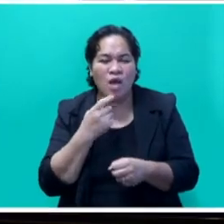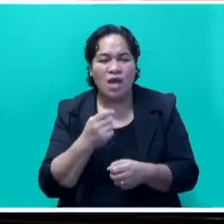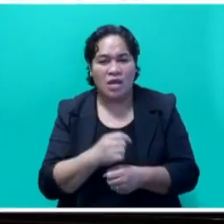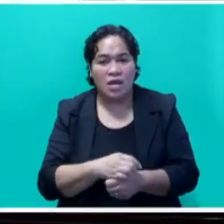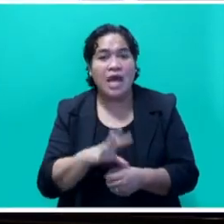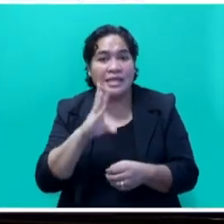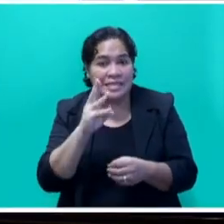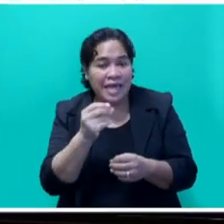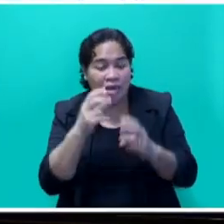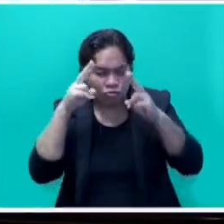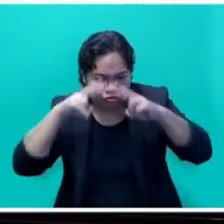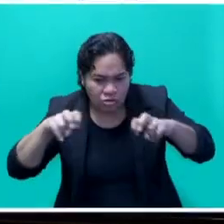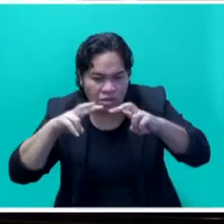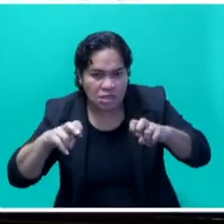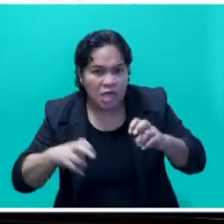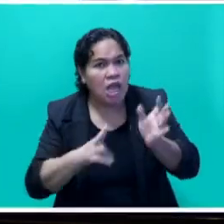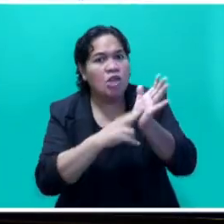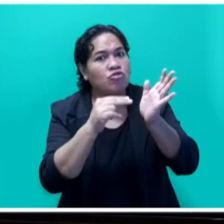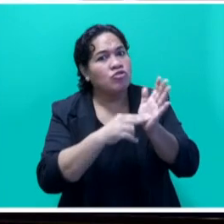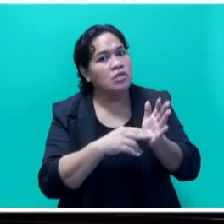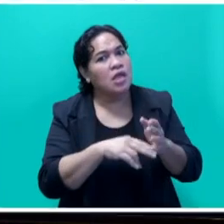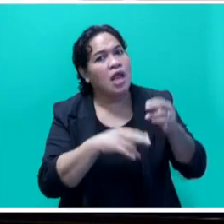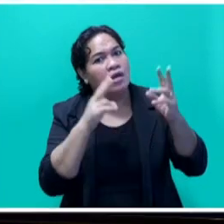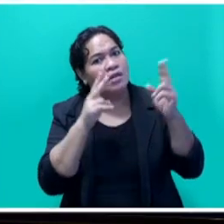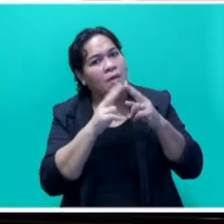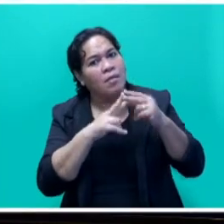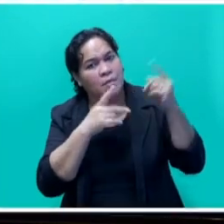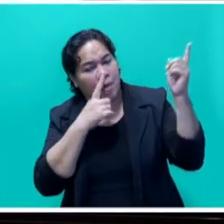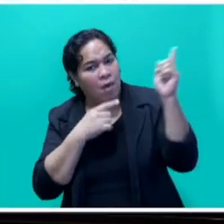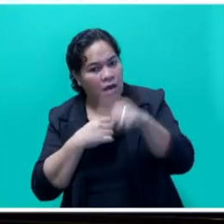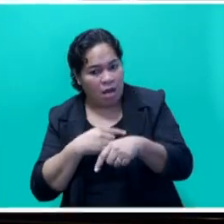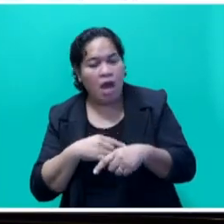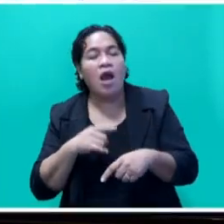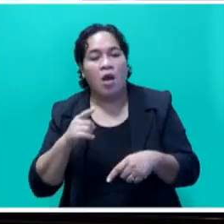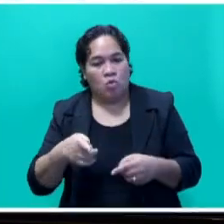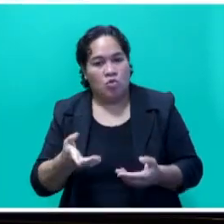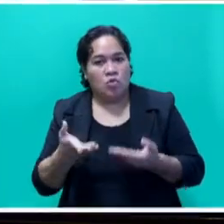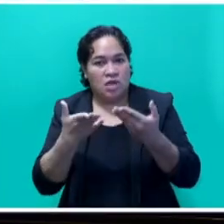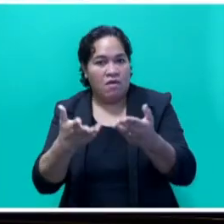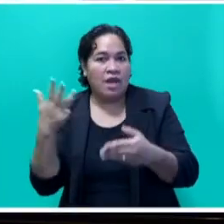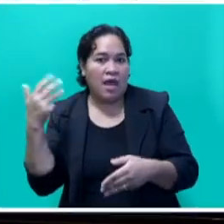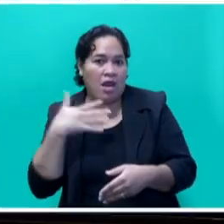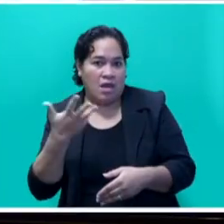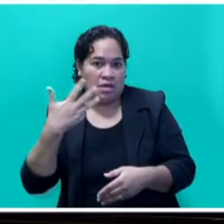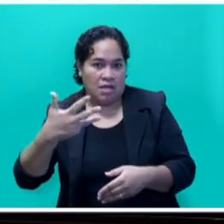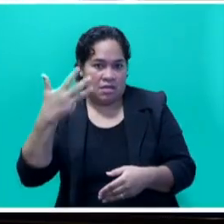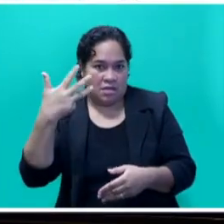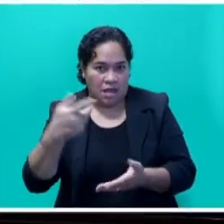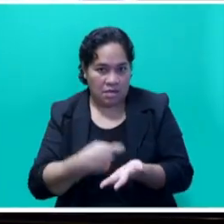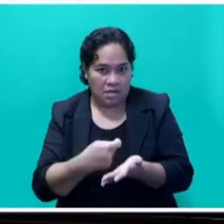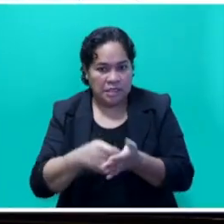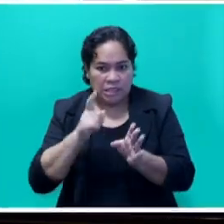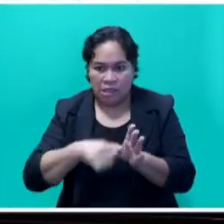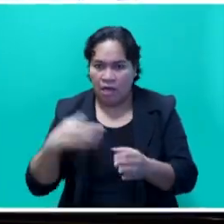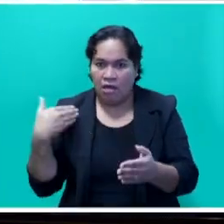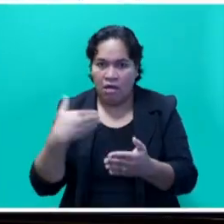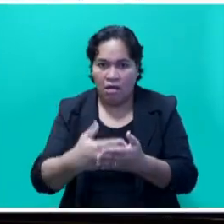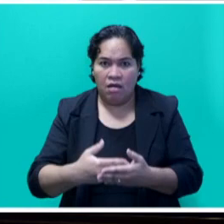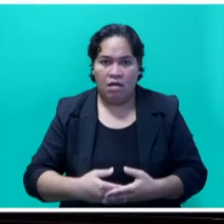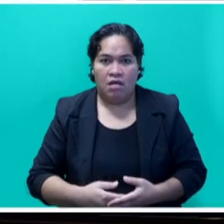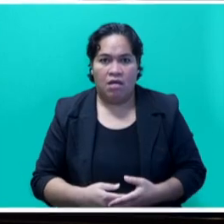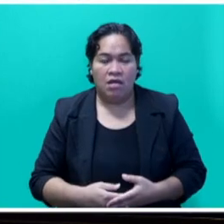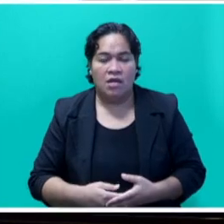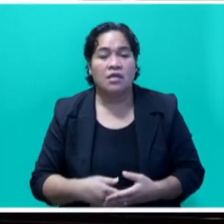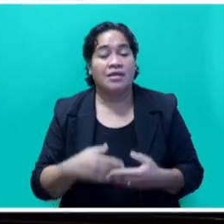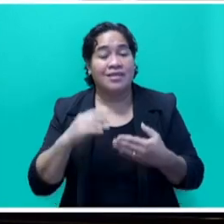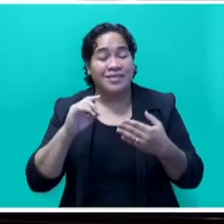Zealand that was giving 999-year leases on Itauke land that was alienated for 999 years. And of course, we